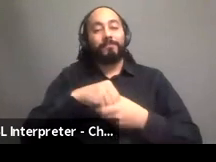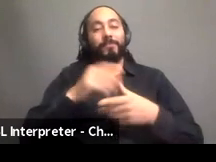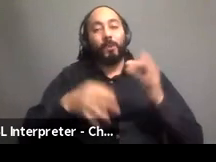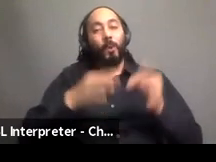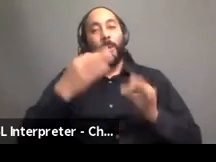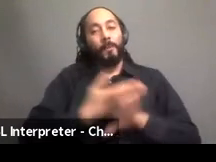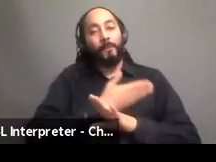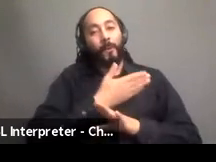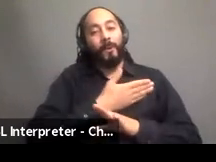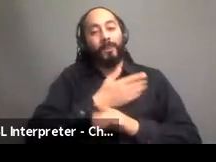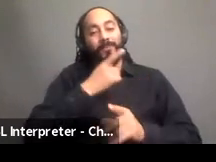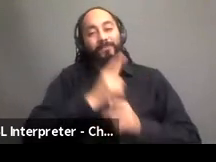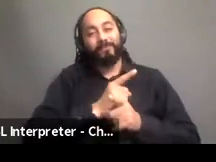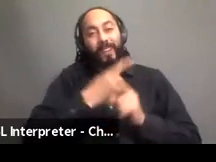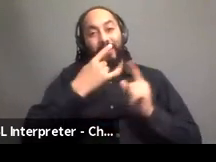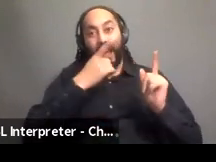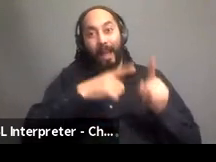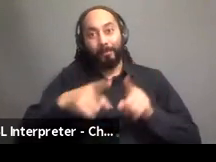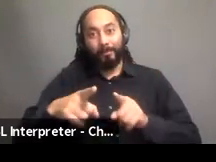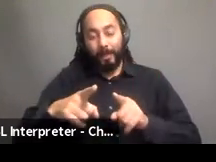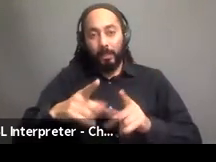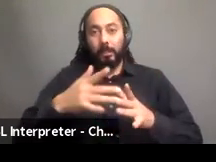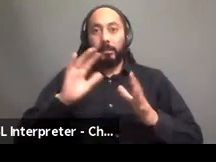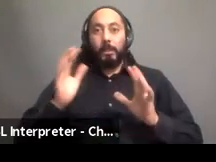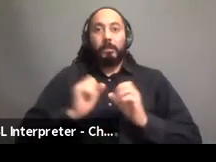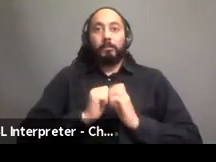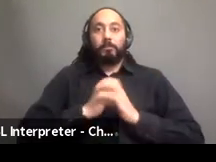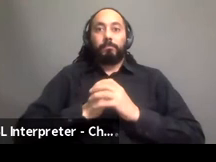never know, because it's usually settled in a mediation, but